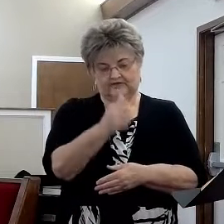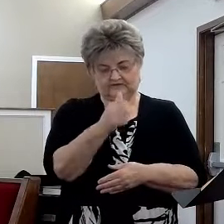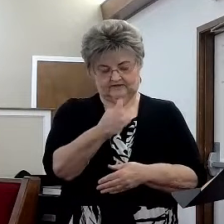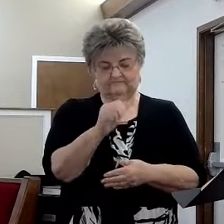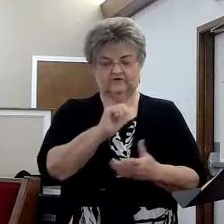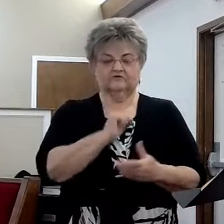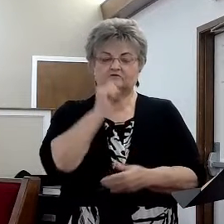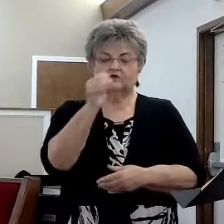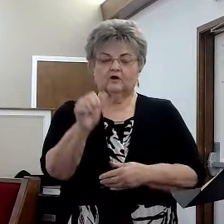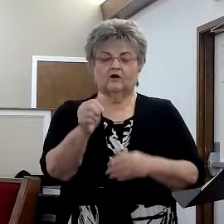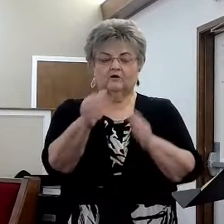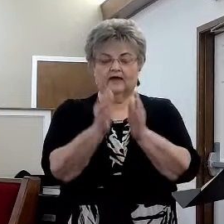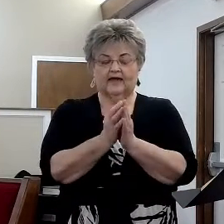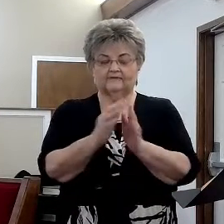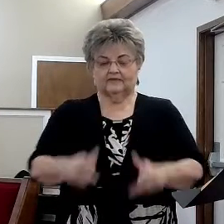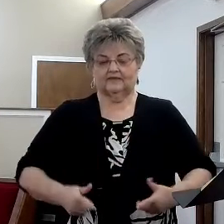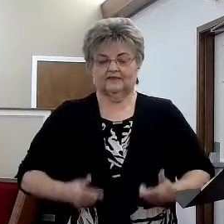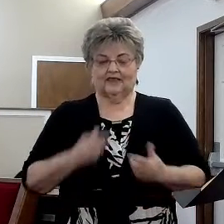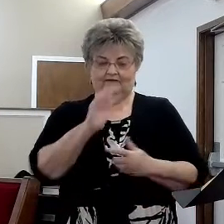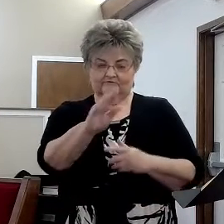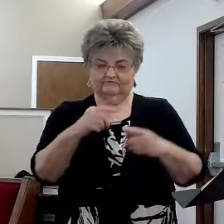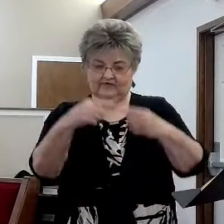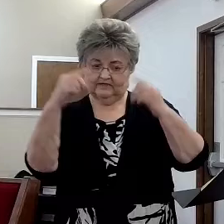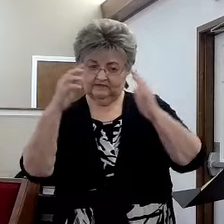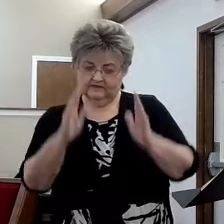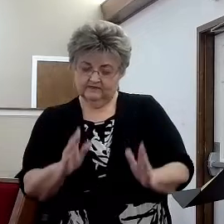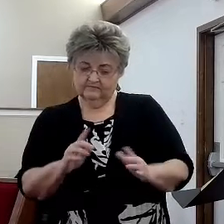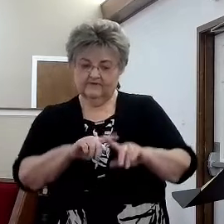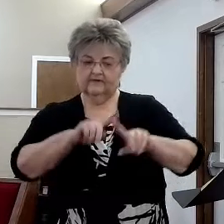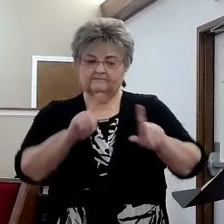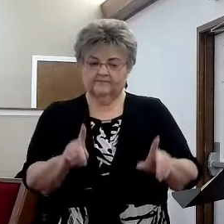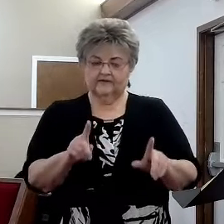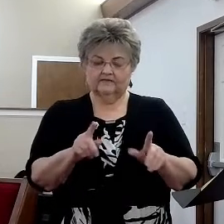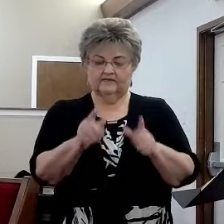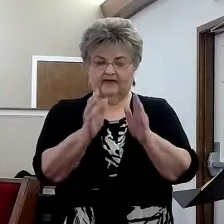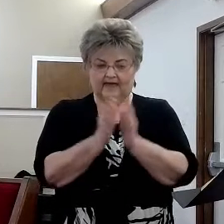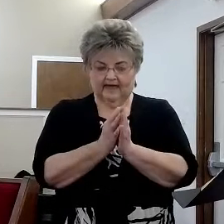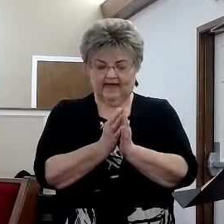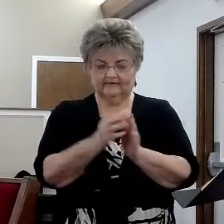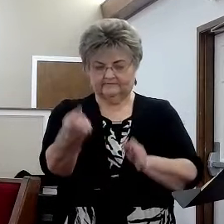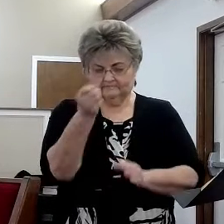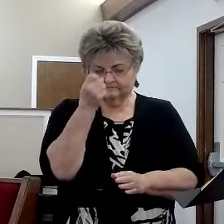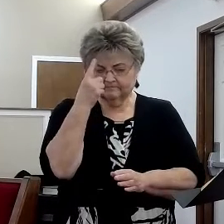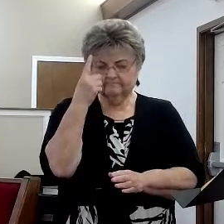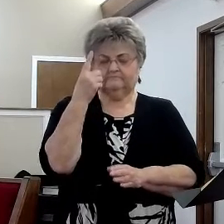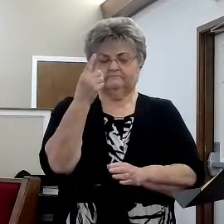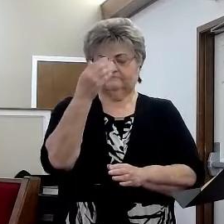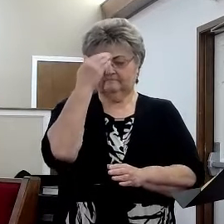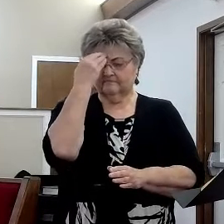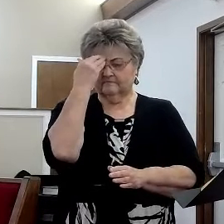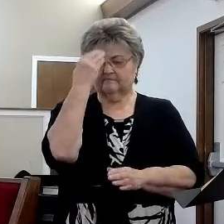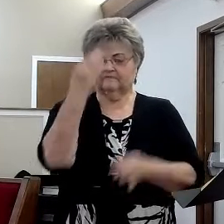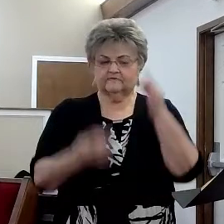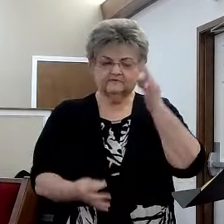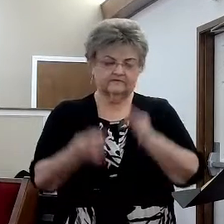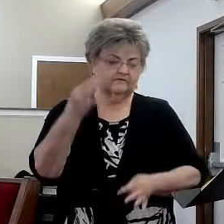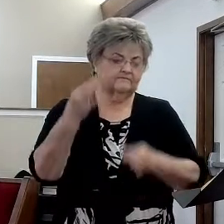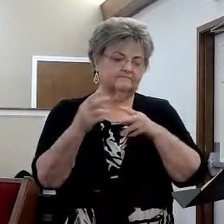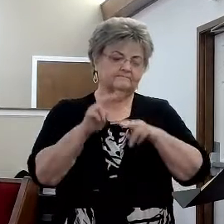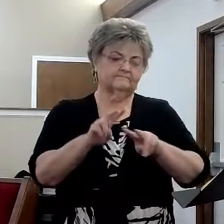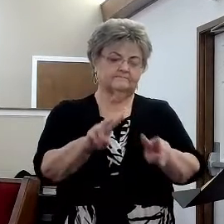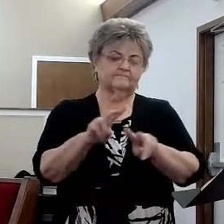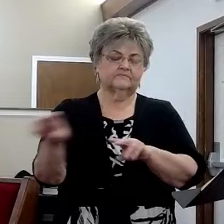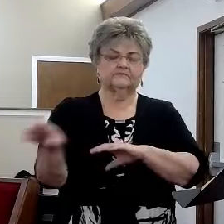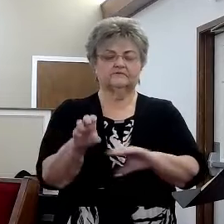asked the life of thine enemies, but hast asked for thyself understanding to discern judgment. Behold, I have done according